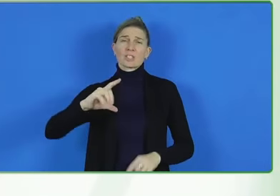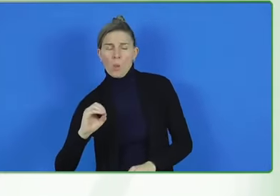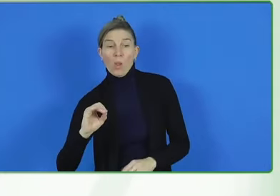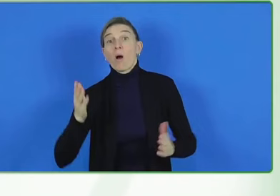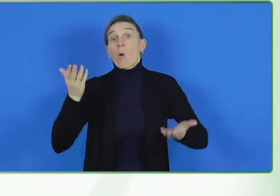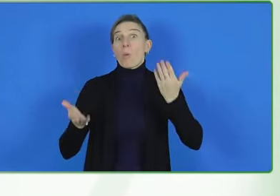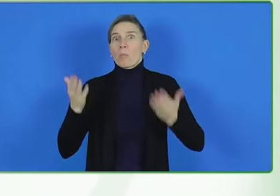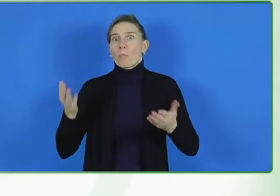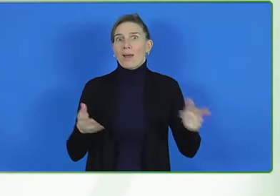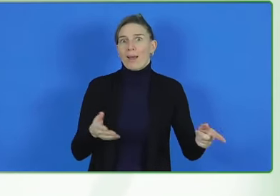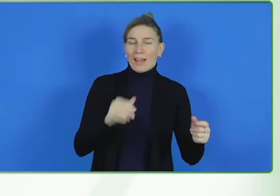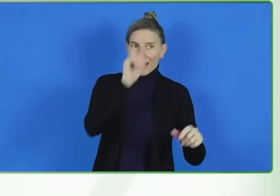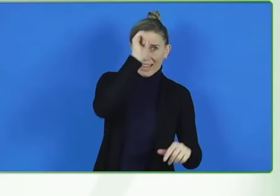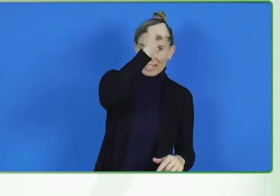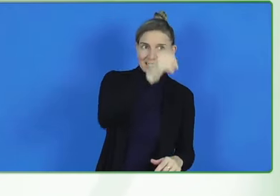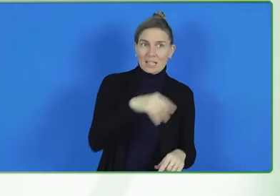only